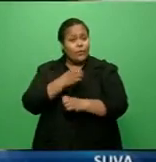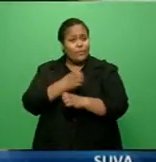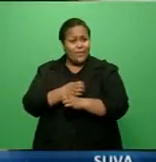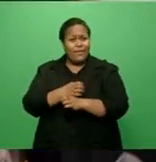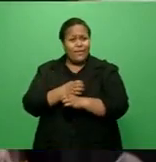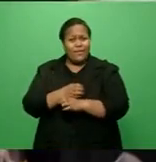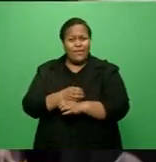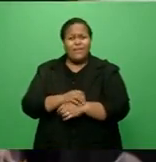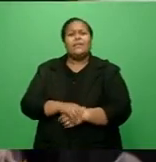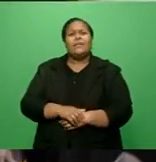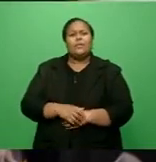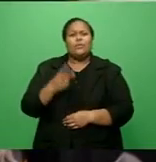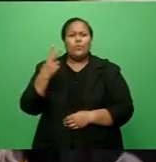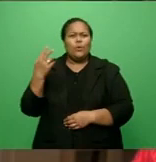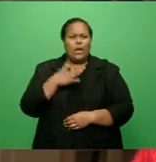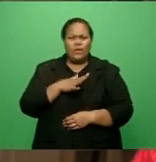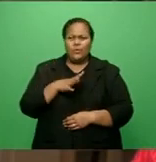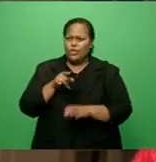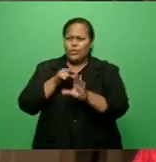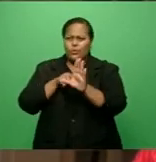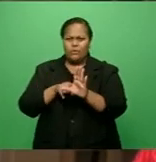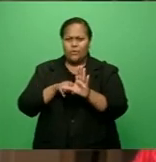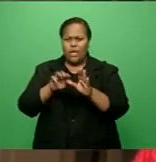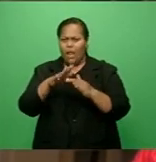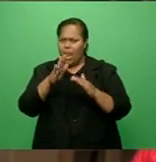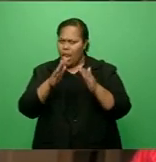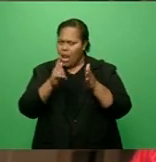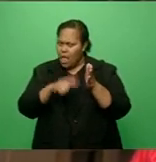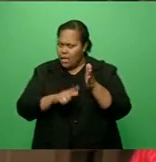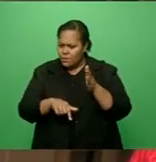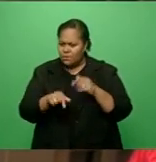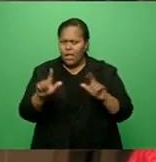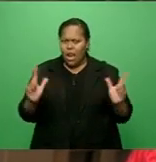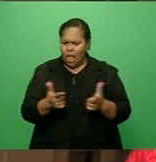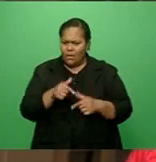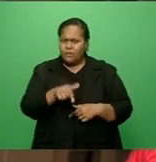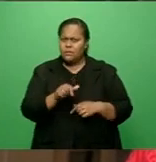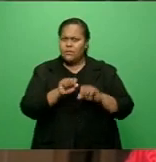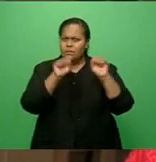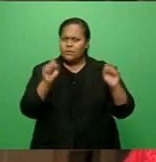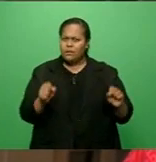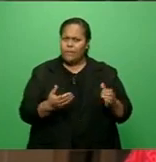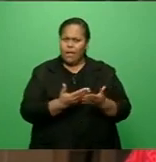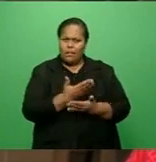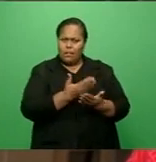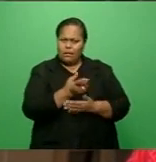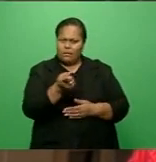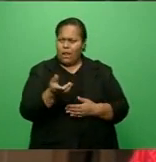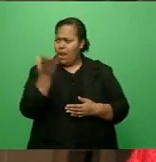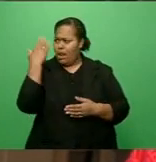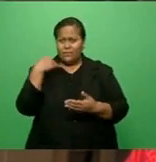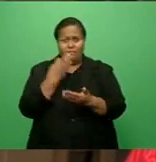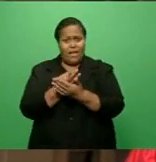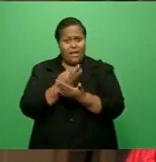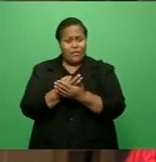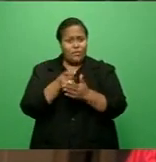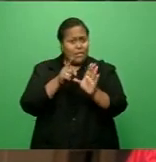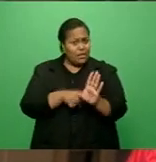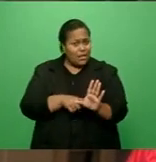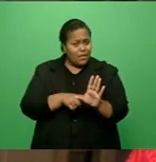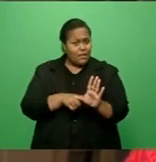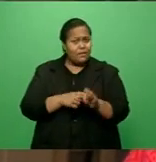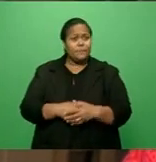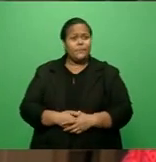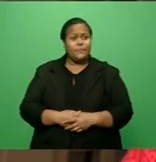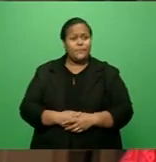than 200 youths in their system. Normally, when we look at our trend last financial year, we averages around